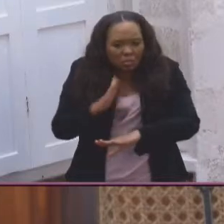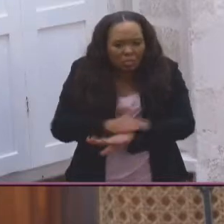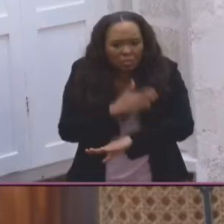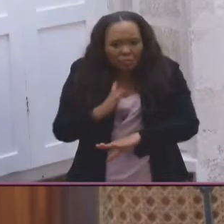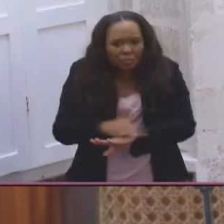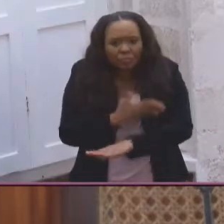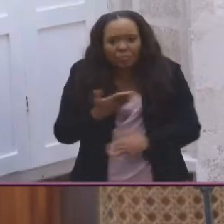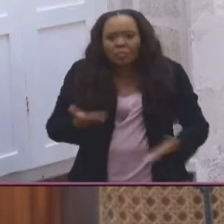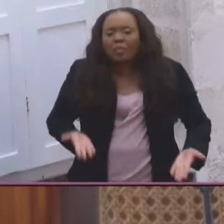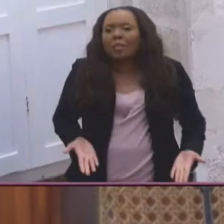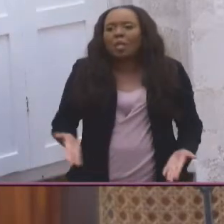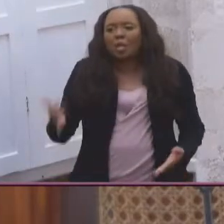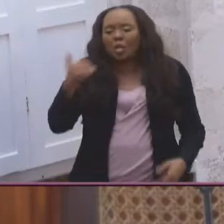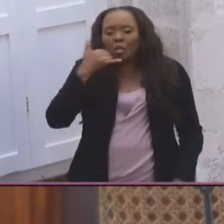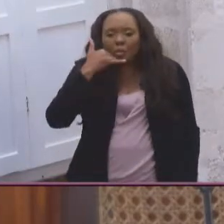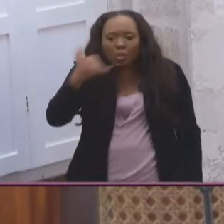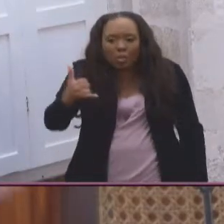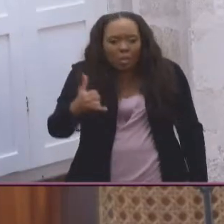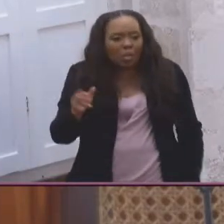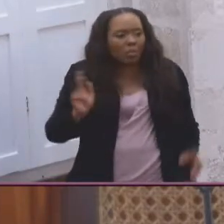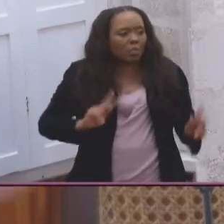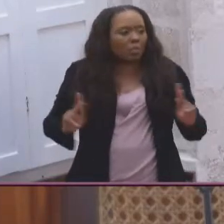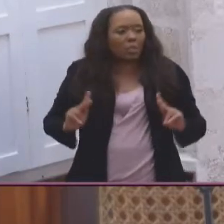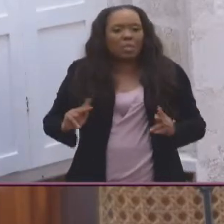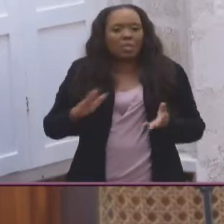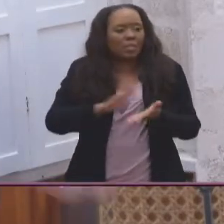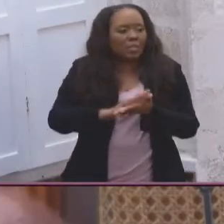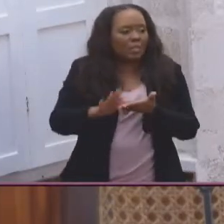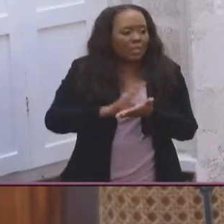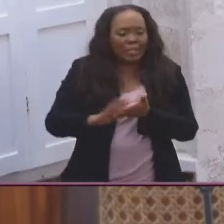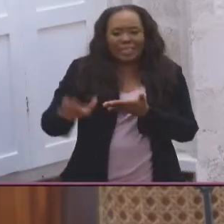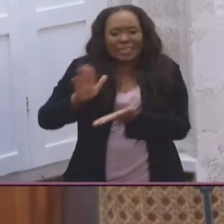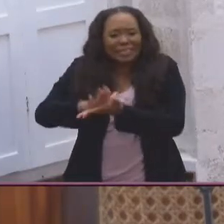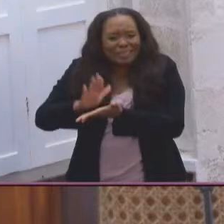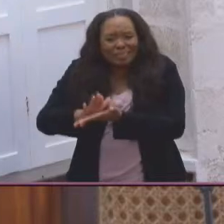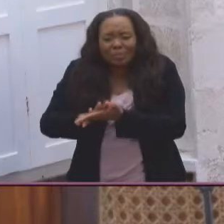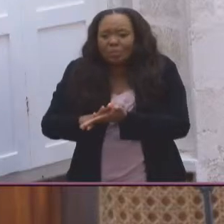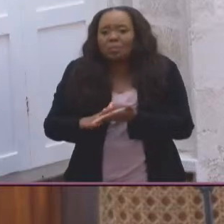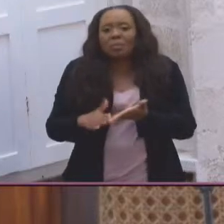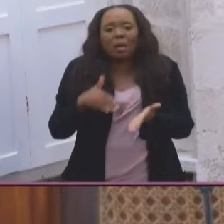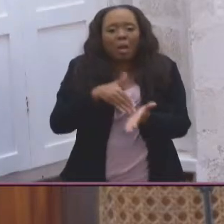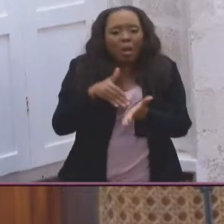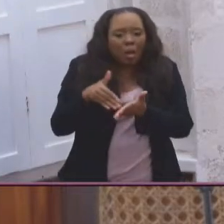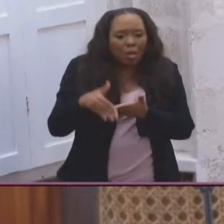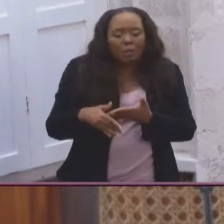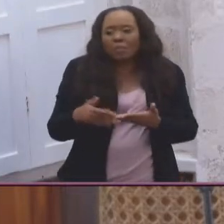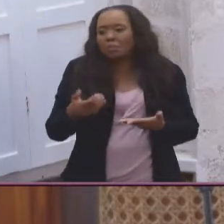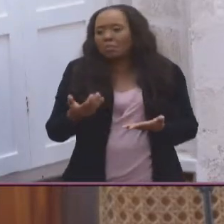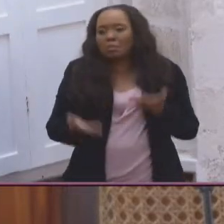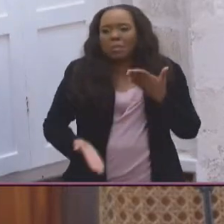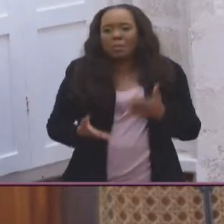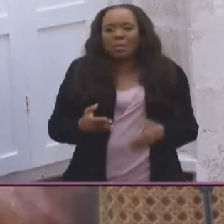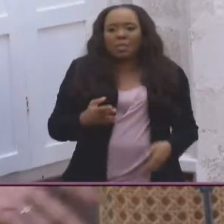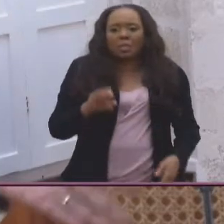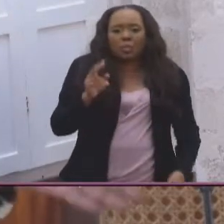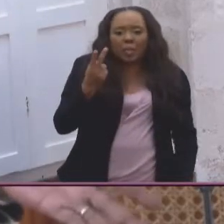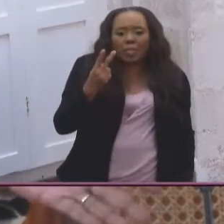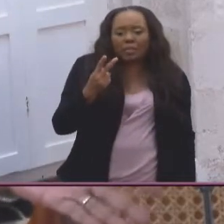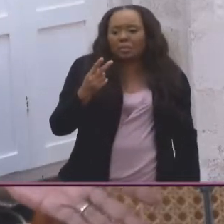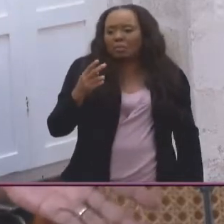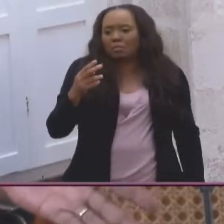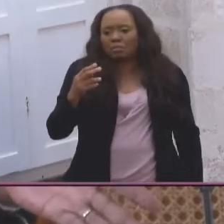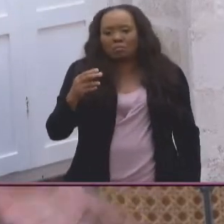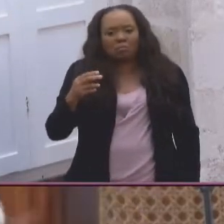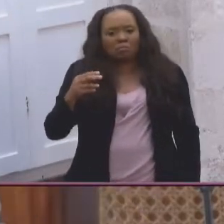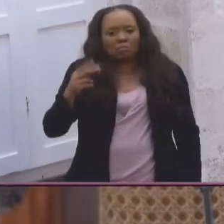in exterminators on a quarterly basis or half-yearly basis. You teach the children